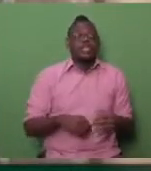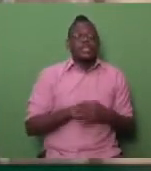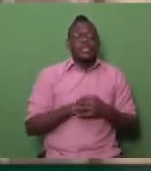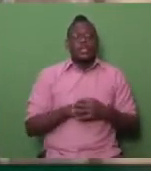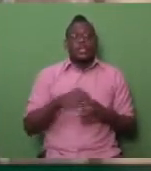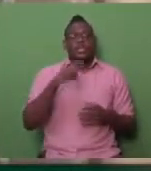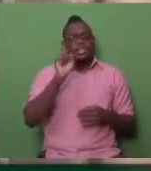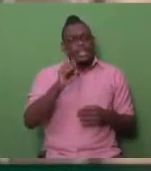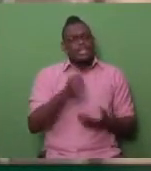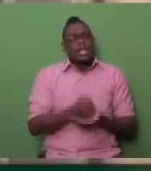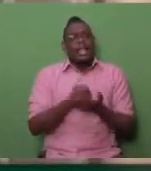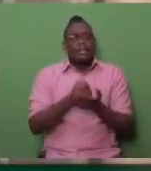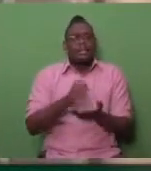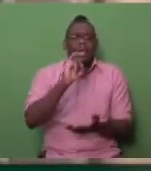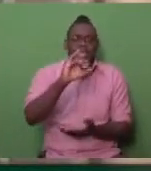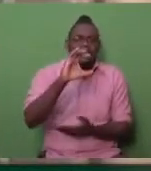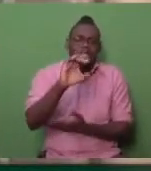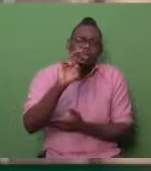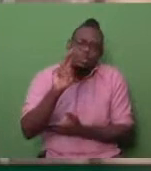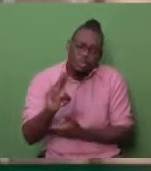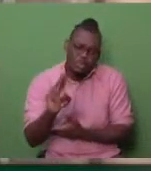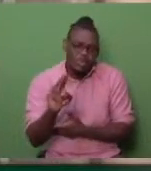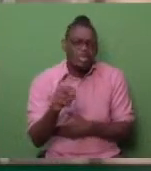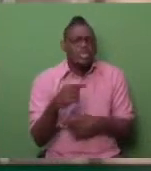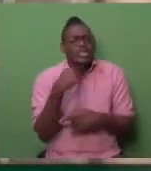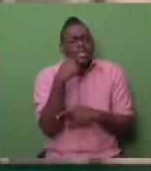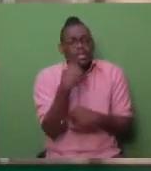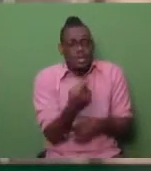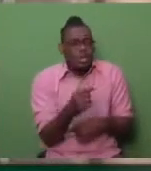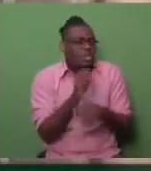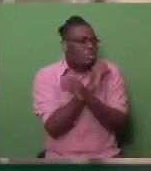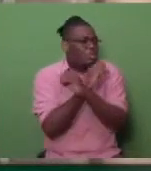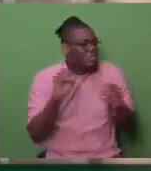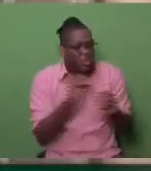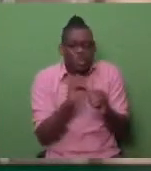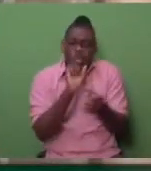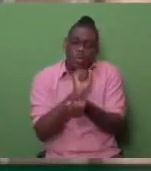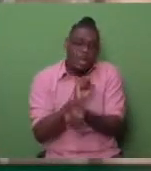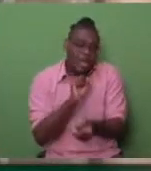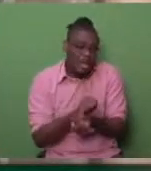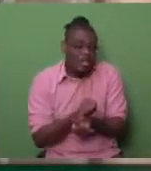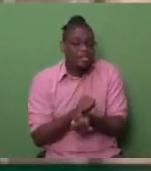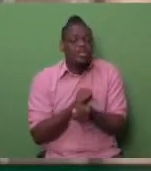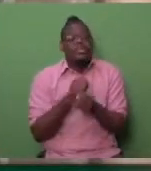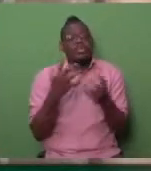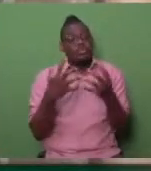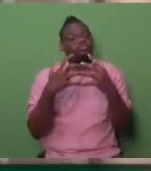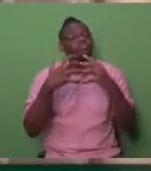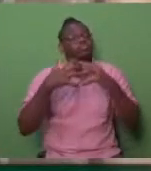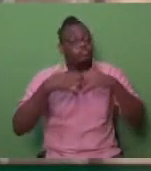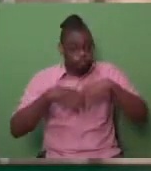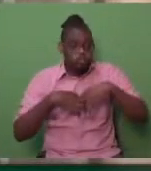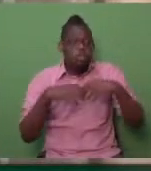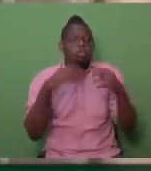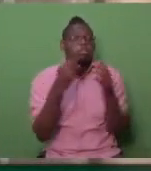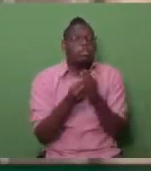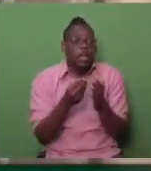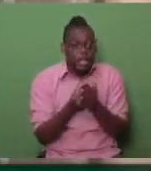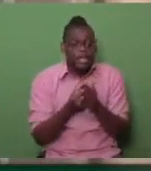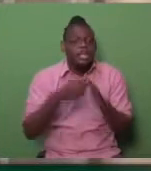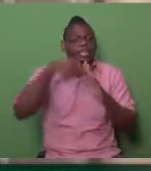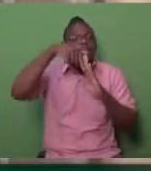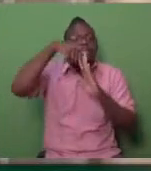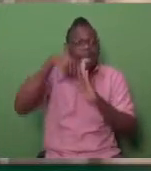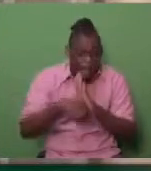unemployment, dangerous debt, falling credit ratings, depleted foreign reserves, negative foreign